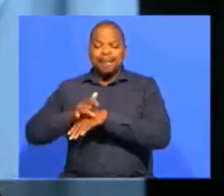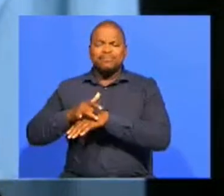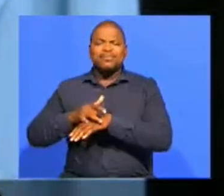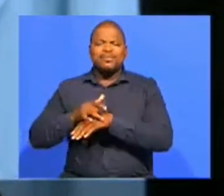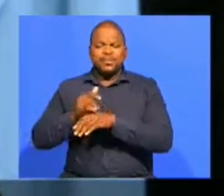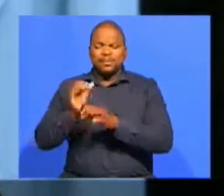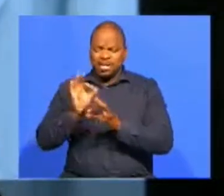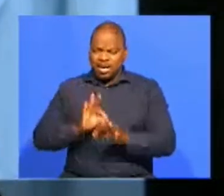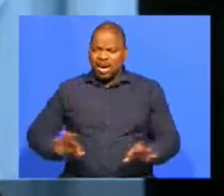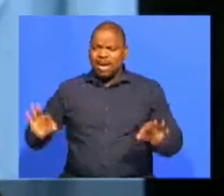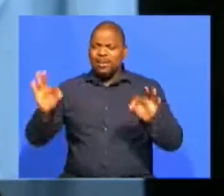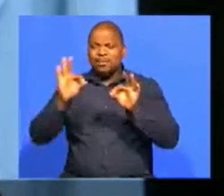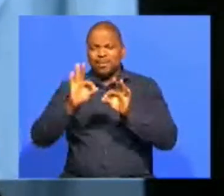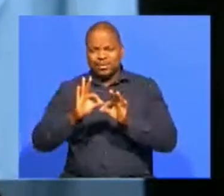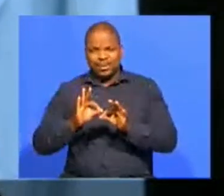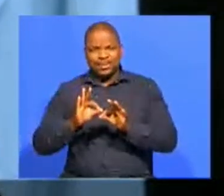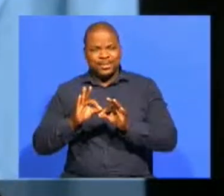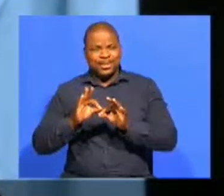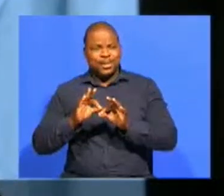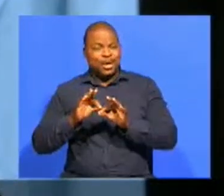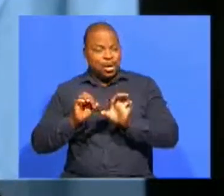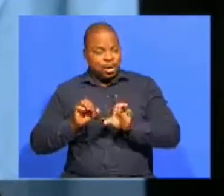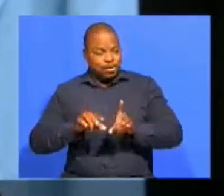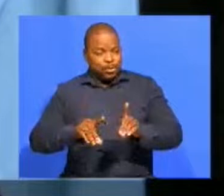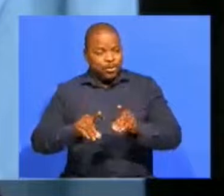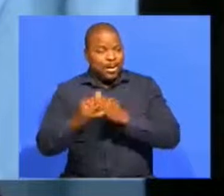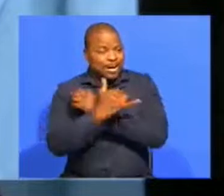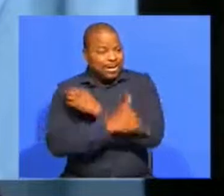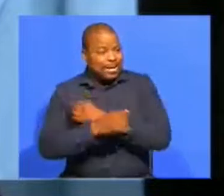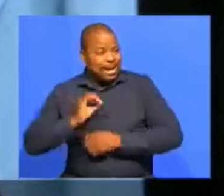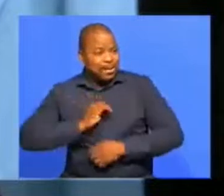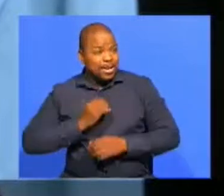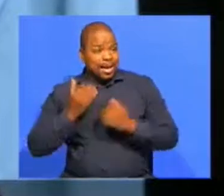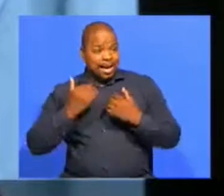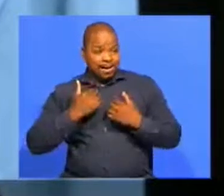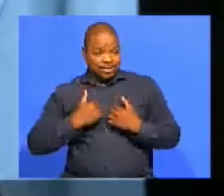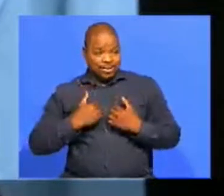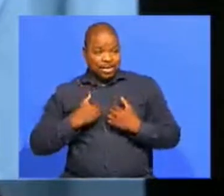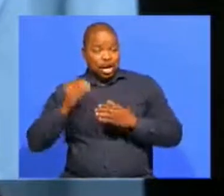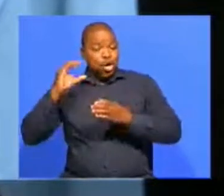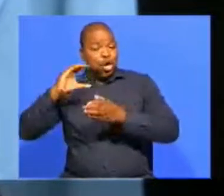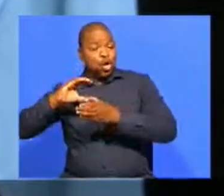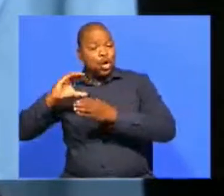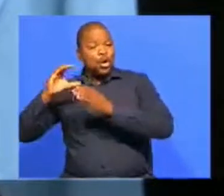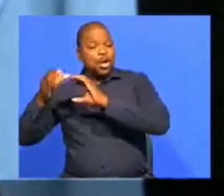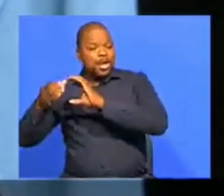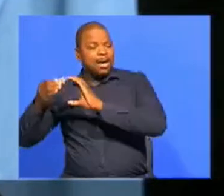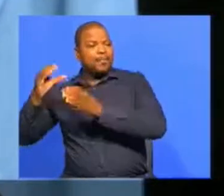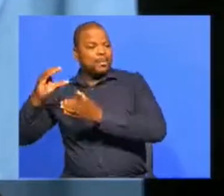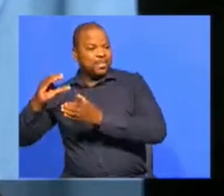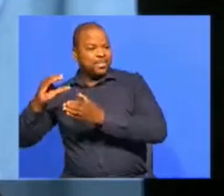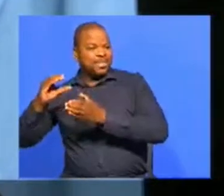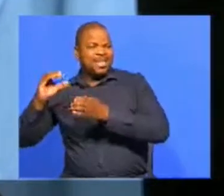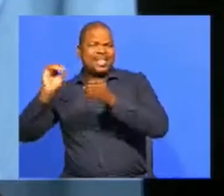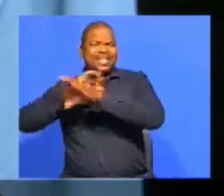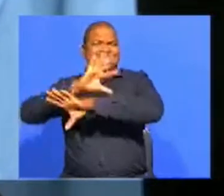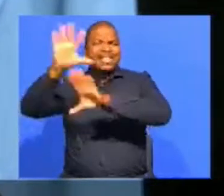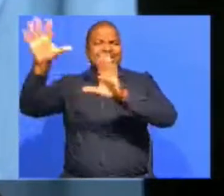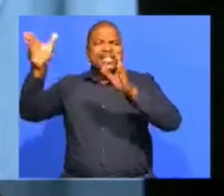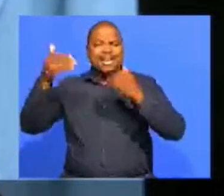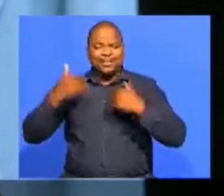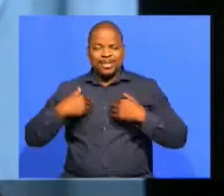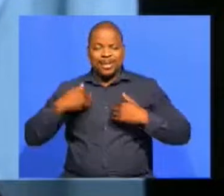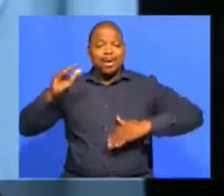fruitful and indicative of the vast potential our countries have for collaboration. It is clear